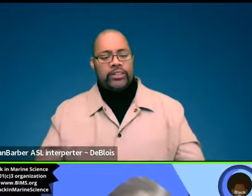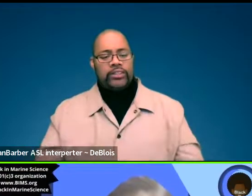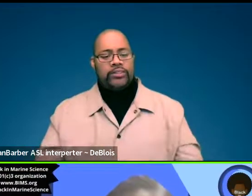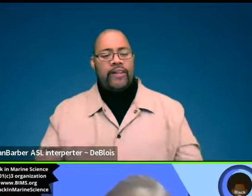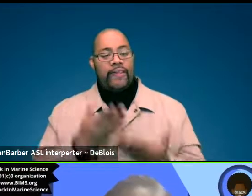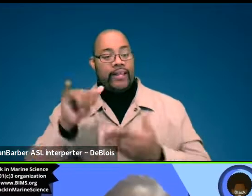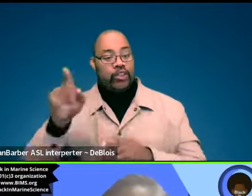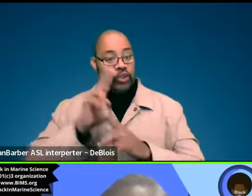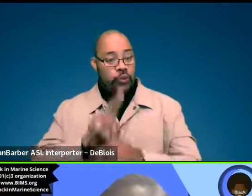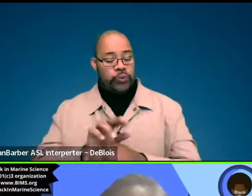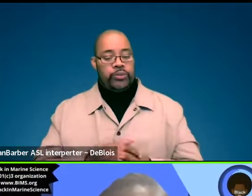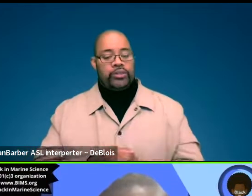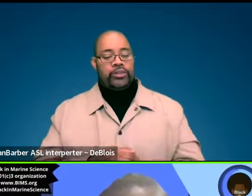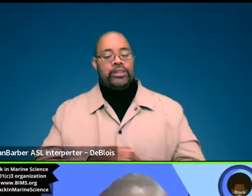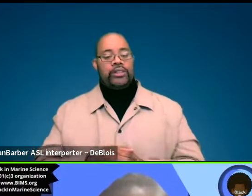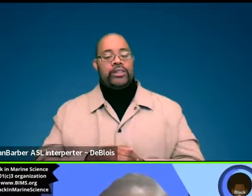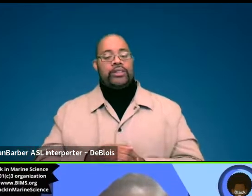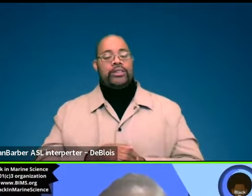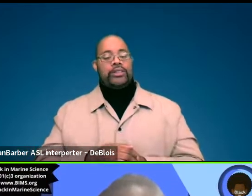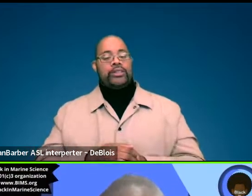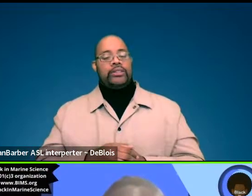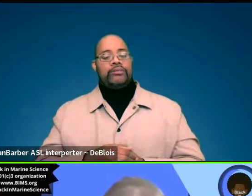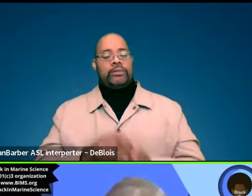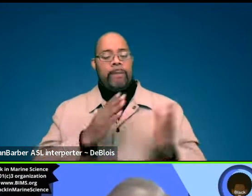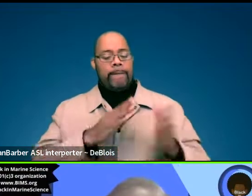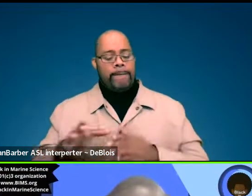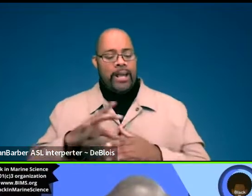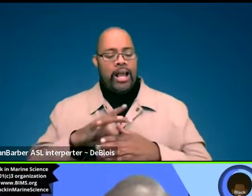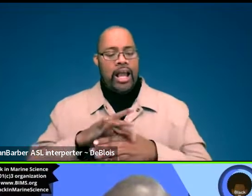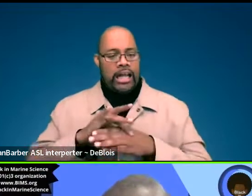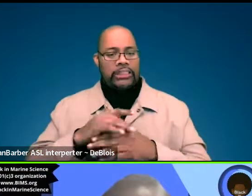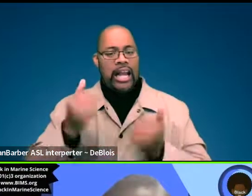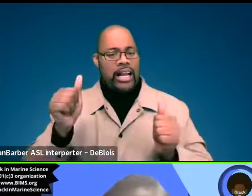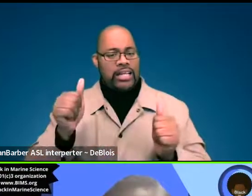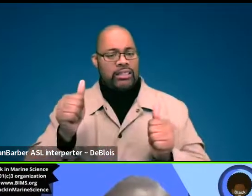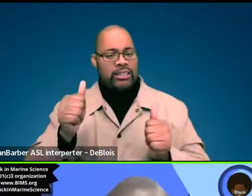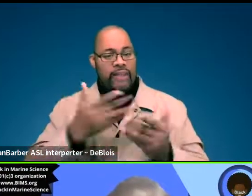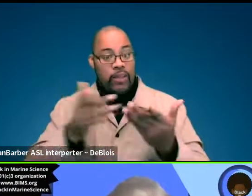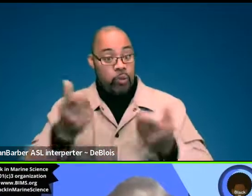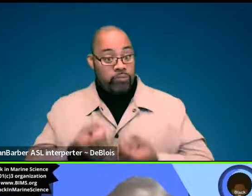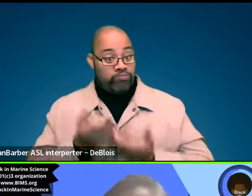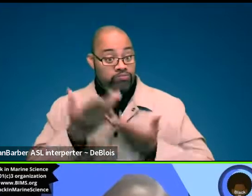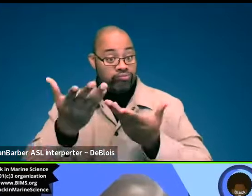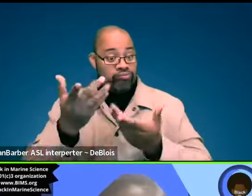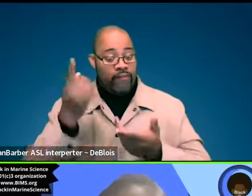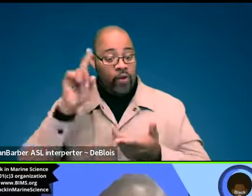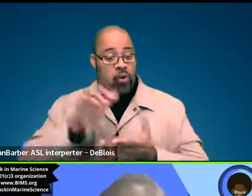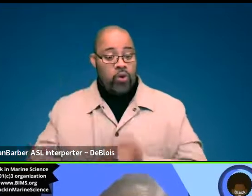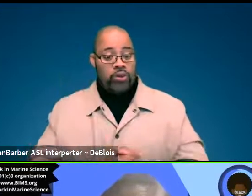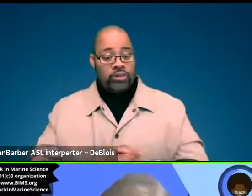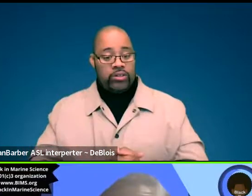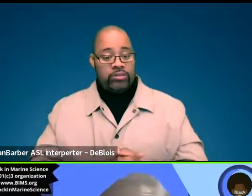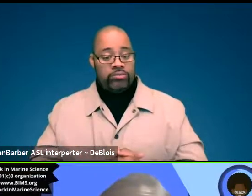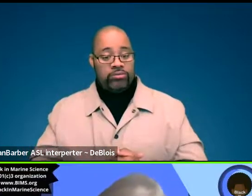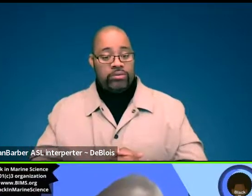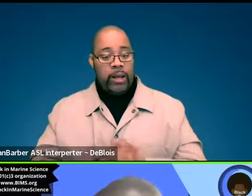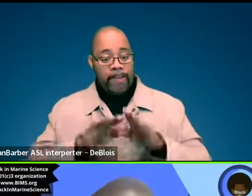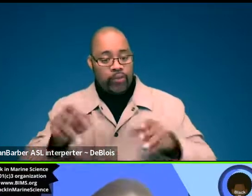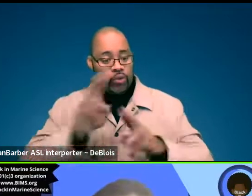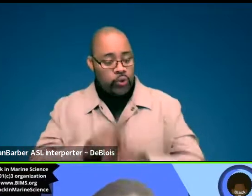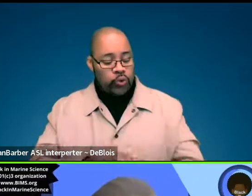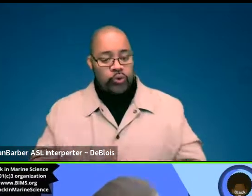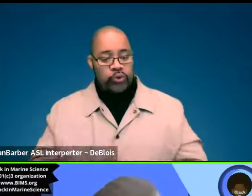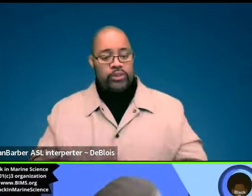things that she uses to, plan her content. Diamond, are there any plugs you want to give for, platforms you use